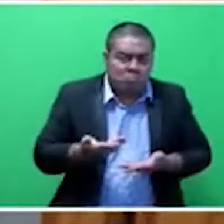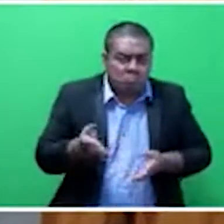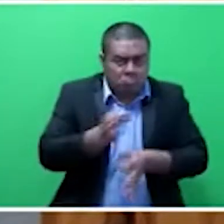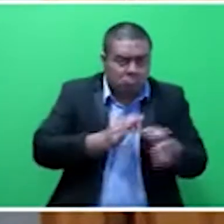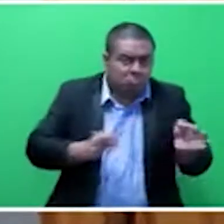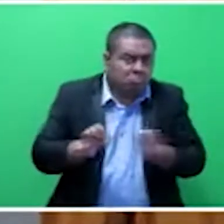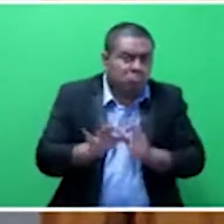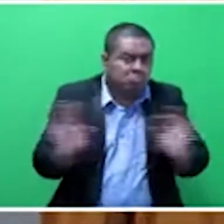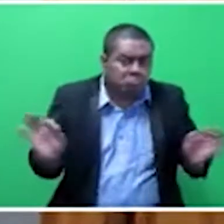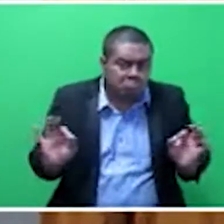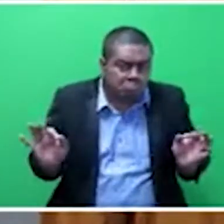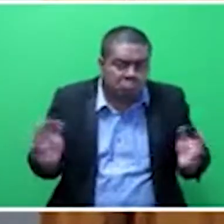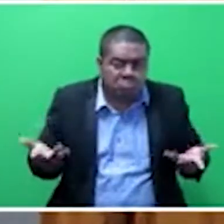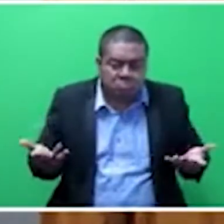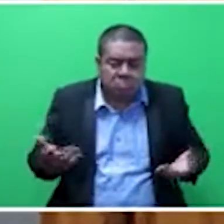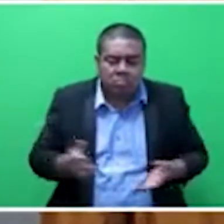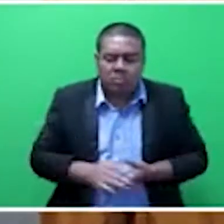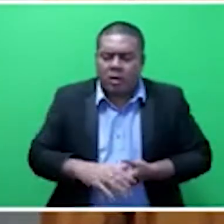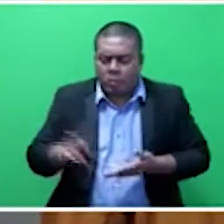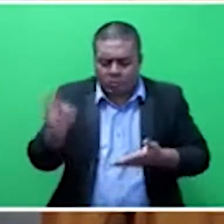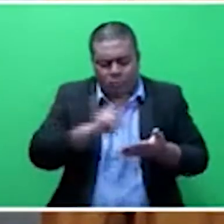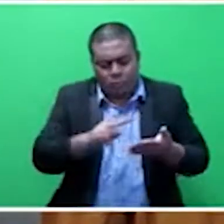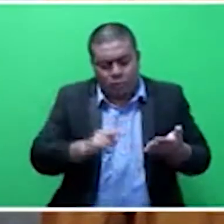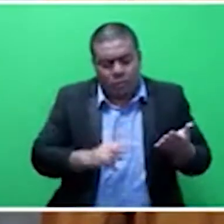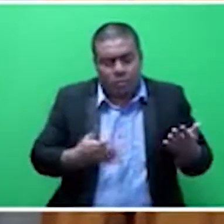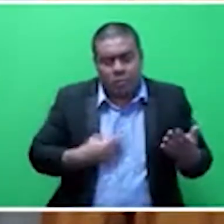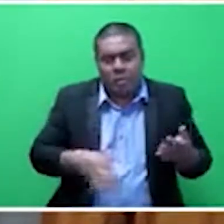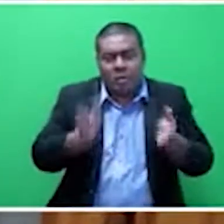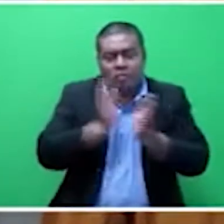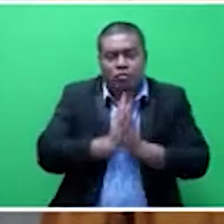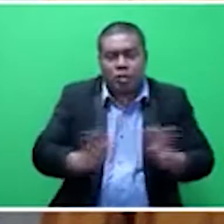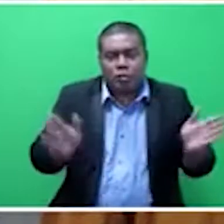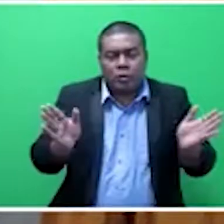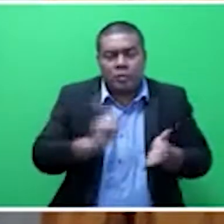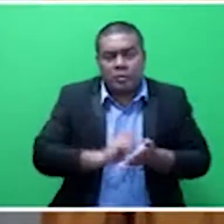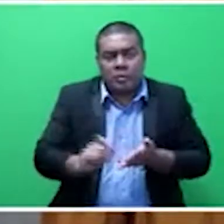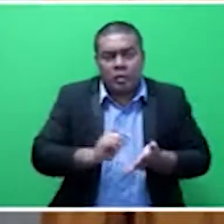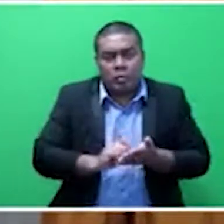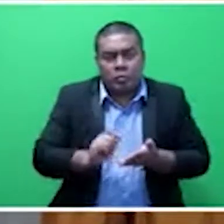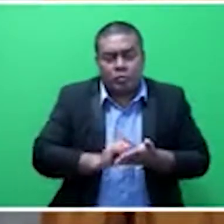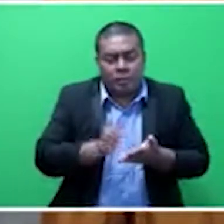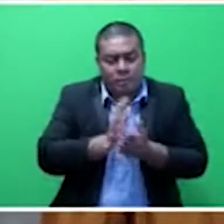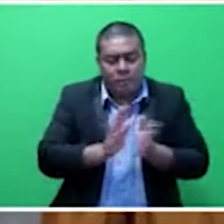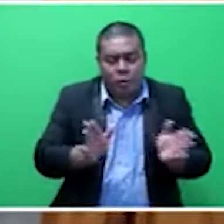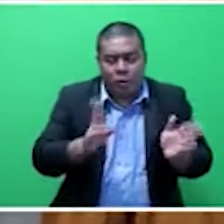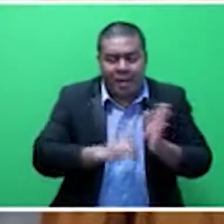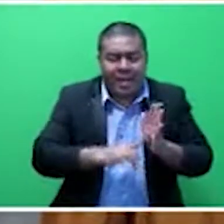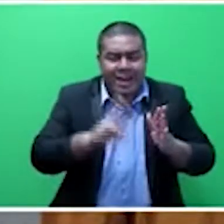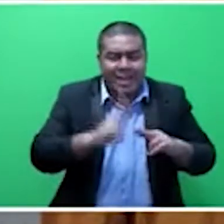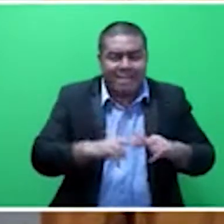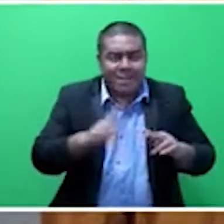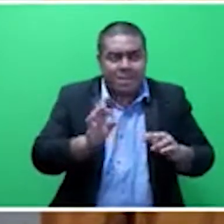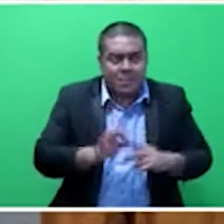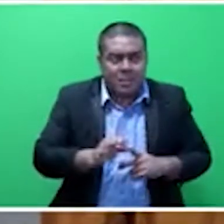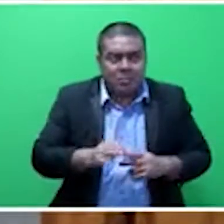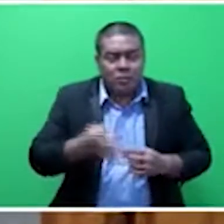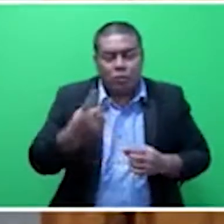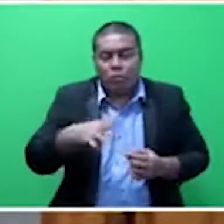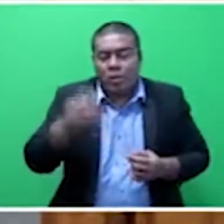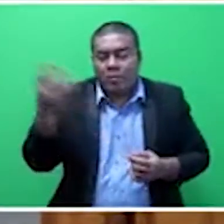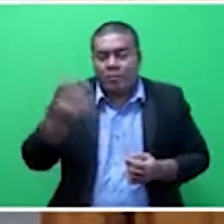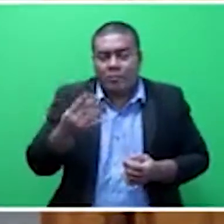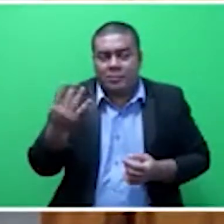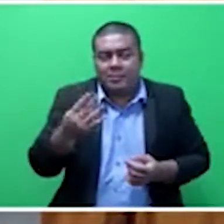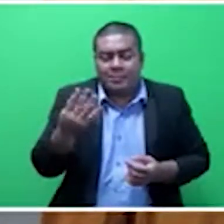Mr. Speaker, sir, I was reading one of the articles by the General Secretary of NFP where she was comparing the FRE allocation from